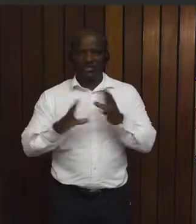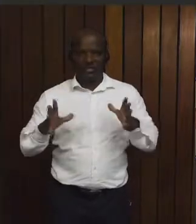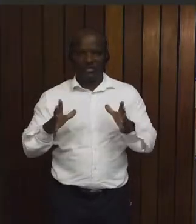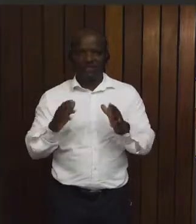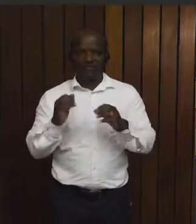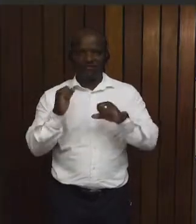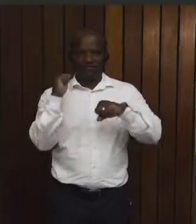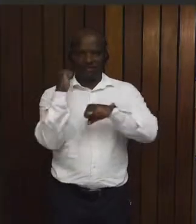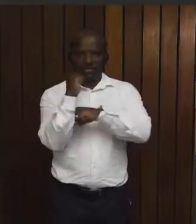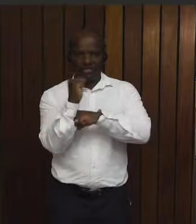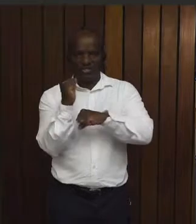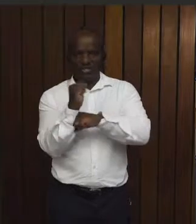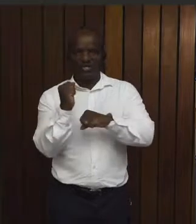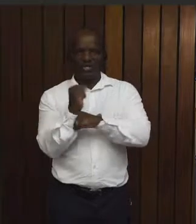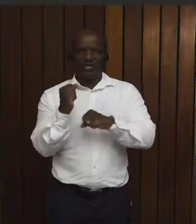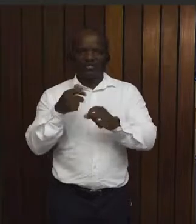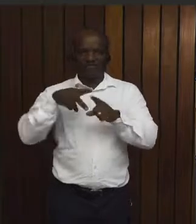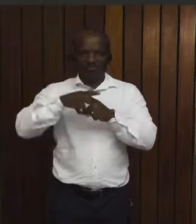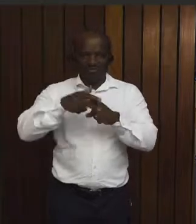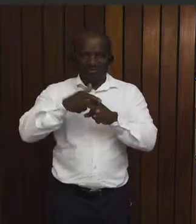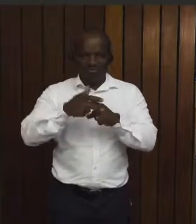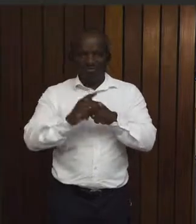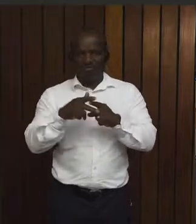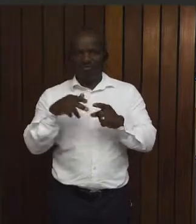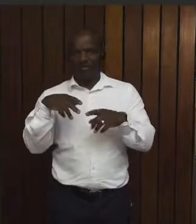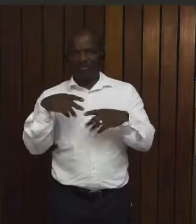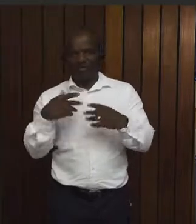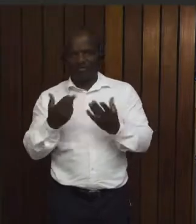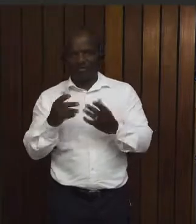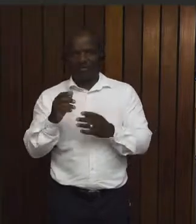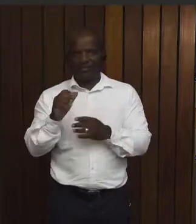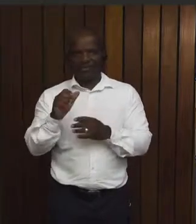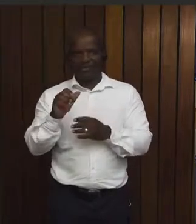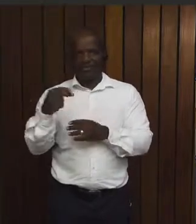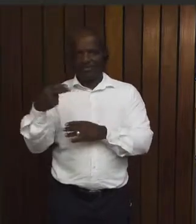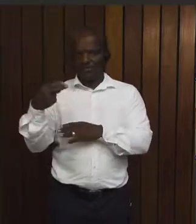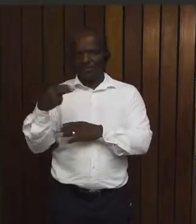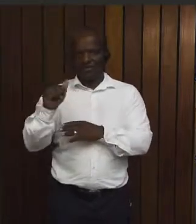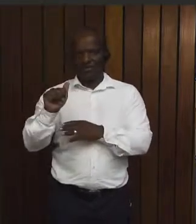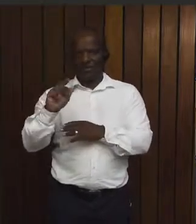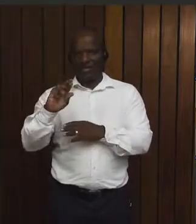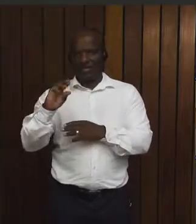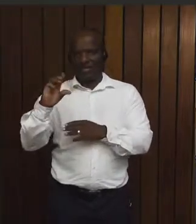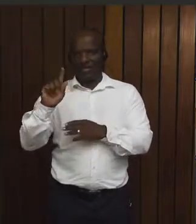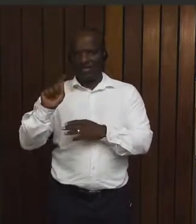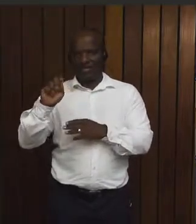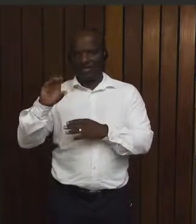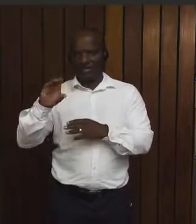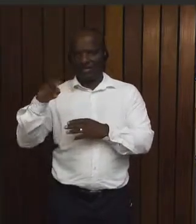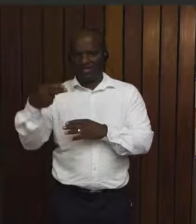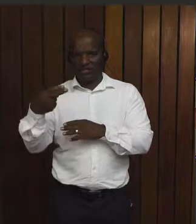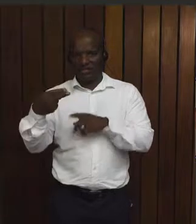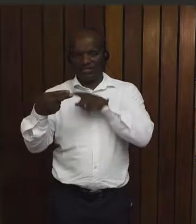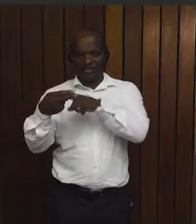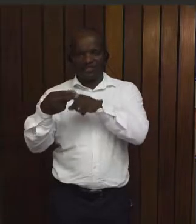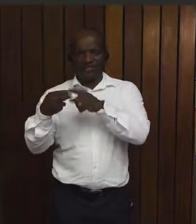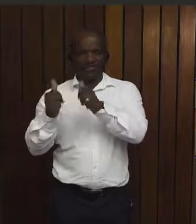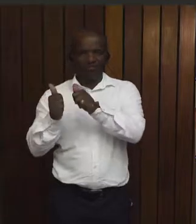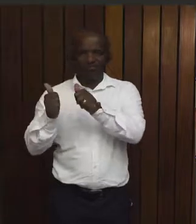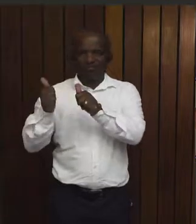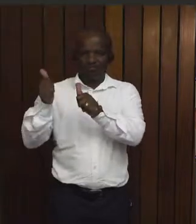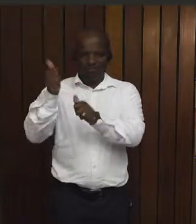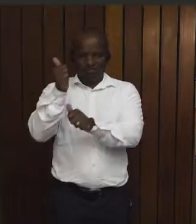engineering consulting firm, which is Hedge, and Hedge is one of the top